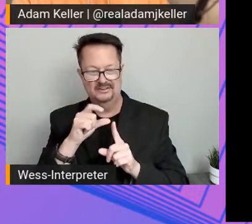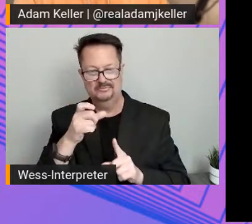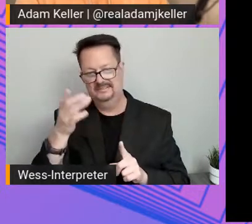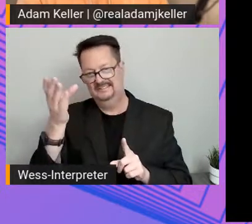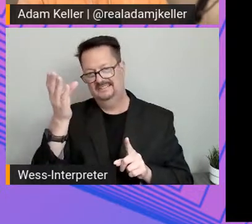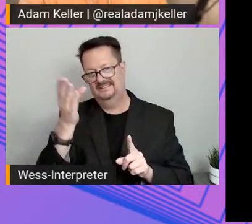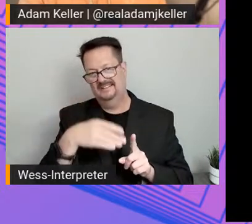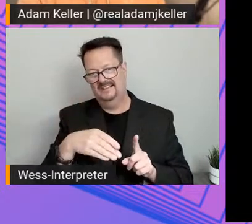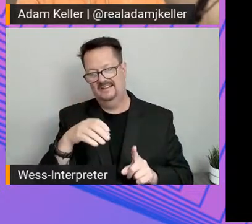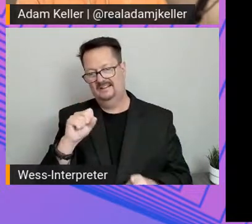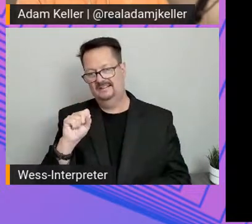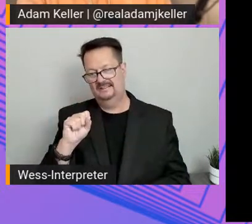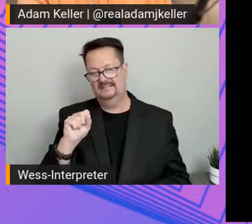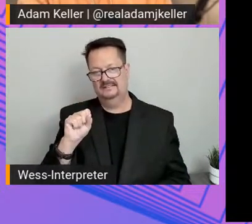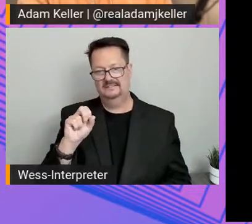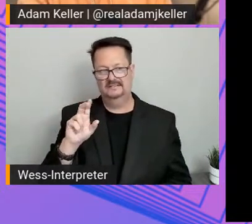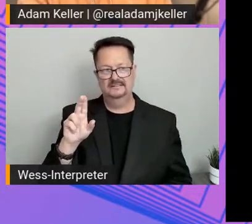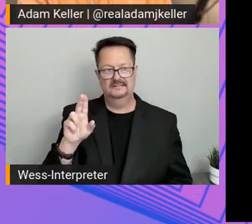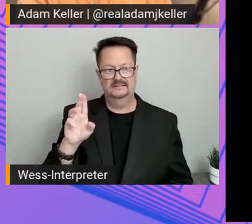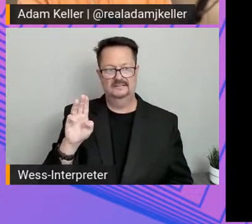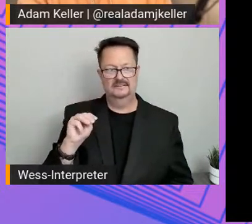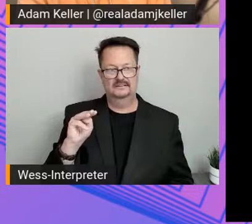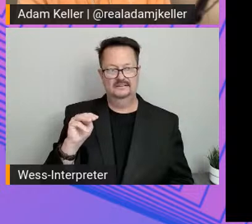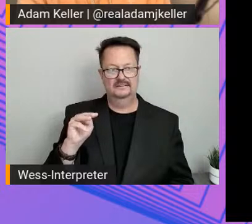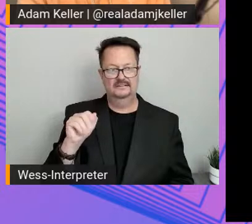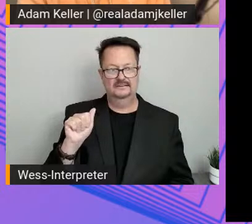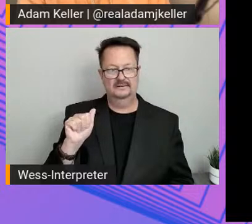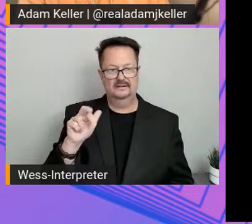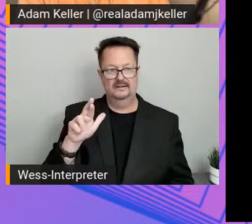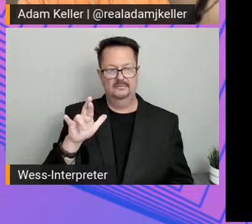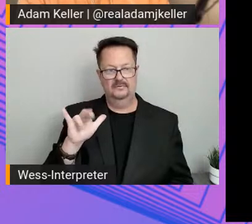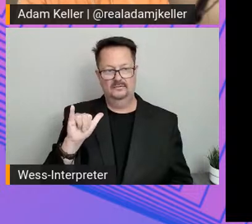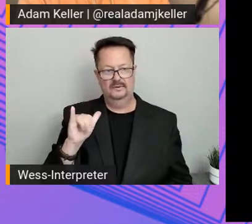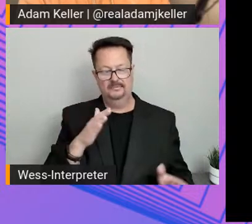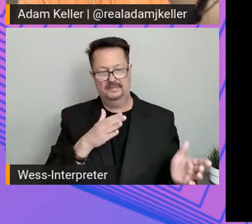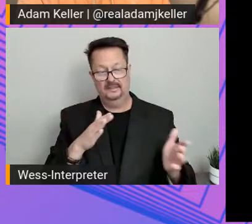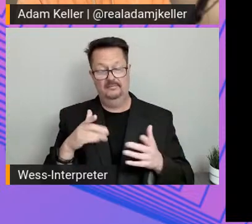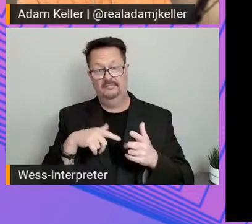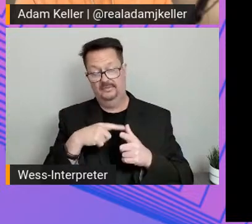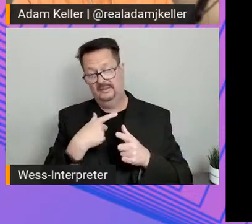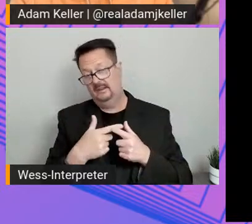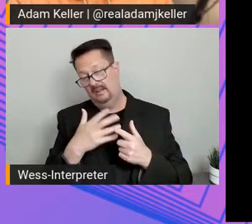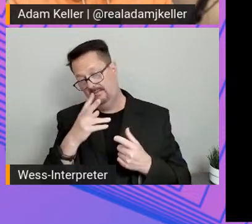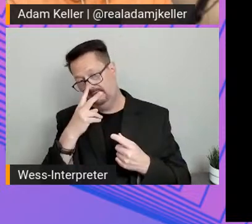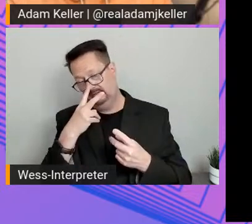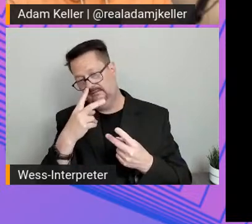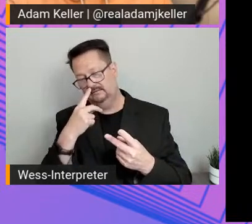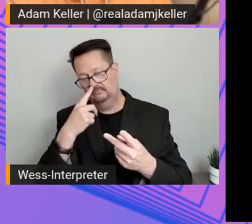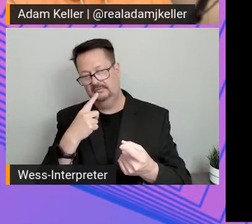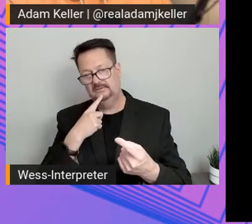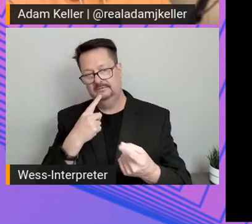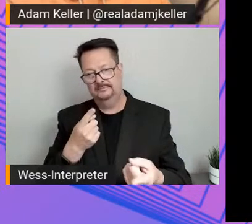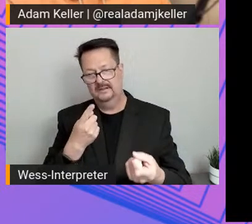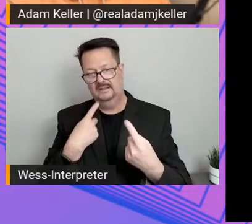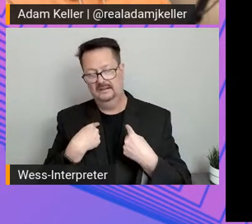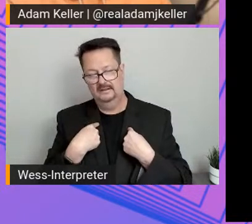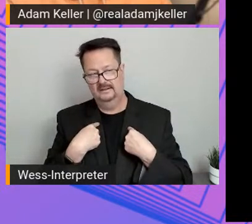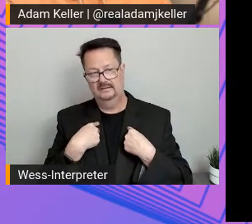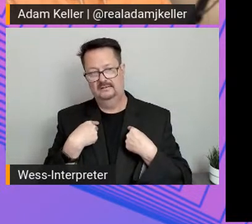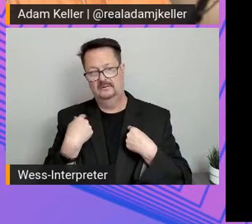path. And then what's going to happen is I'll see a response and we will